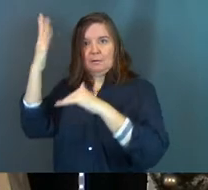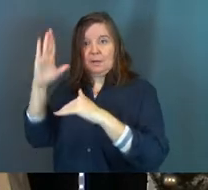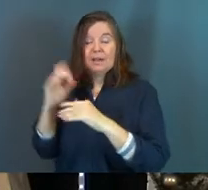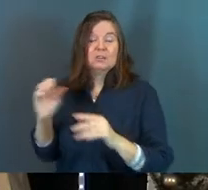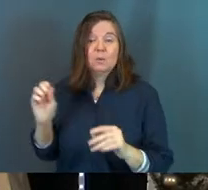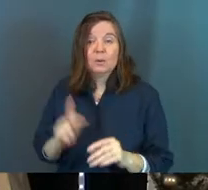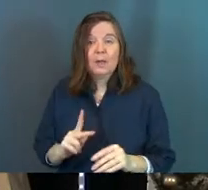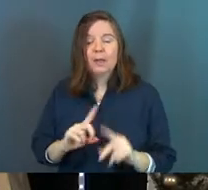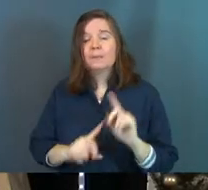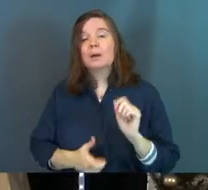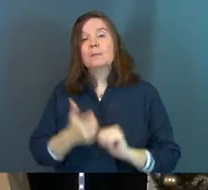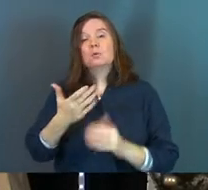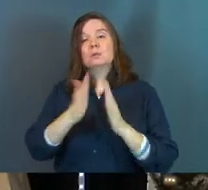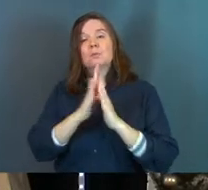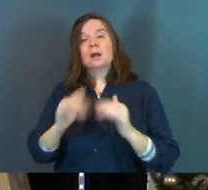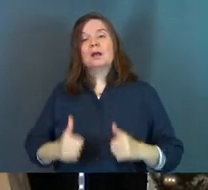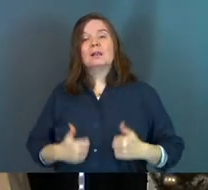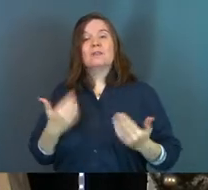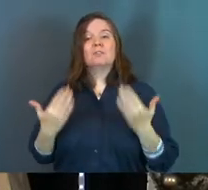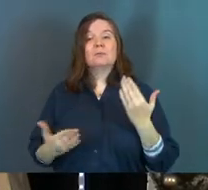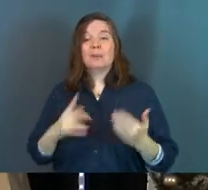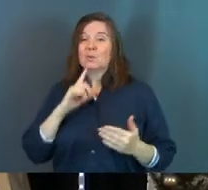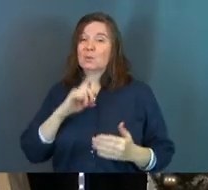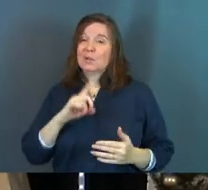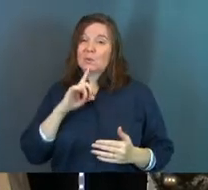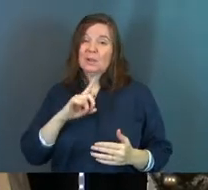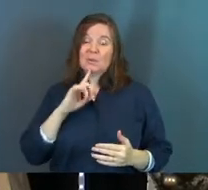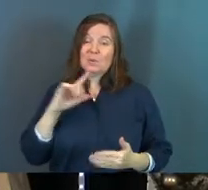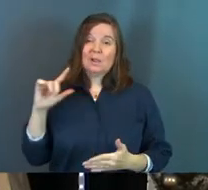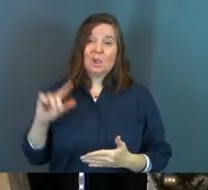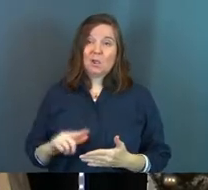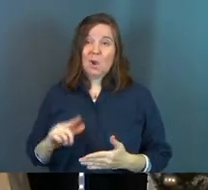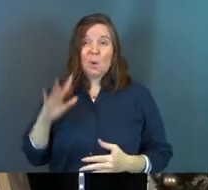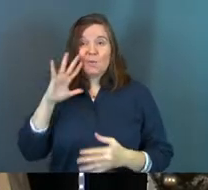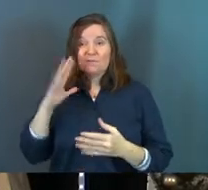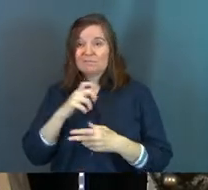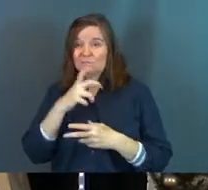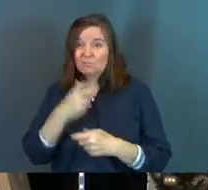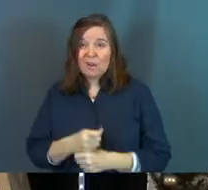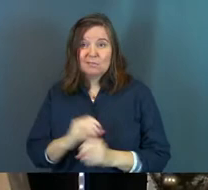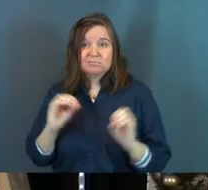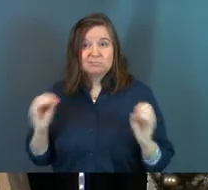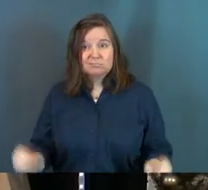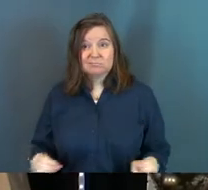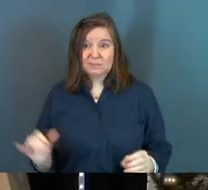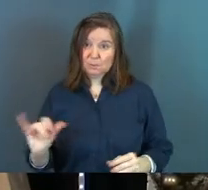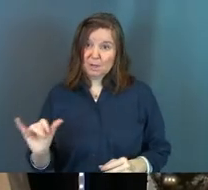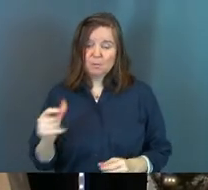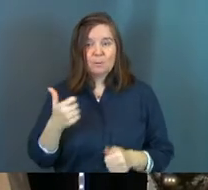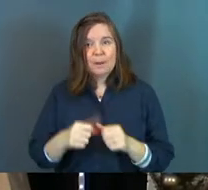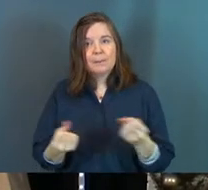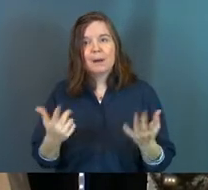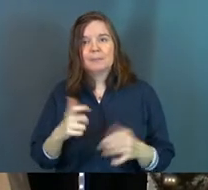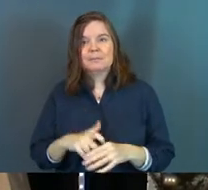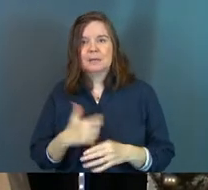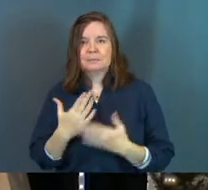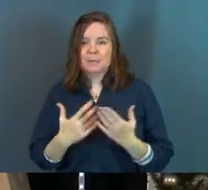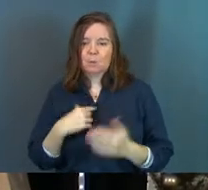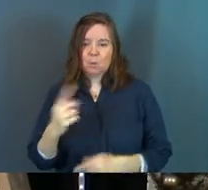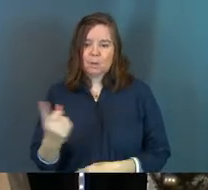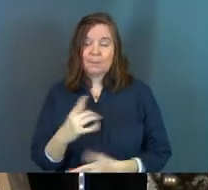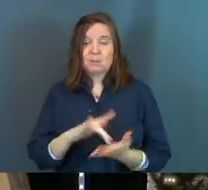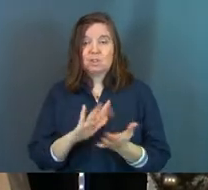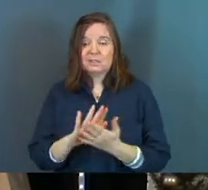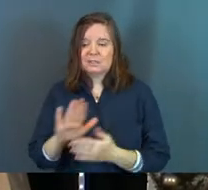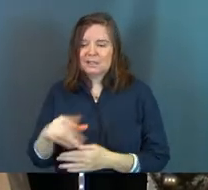it's okay. Most of your prayer life is probably really, really low faith as well. Remember how many times somebody would come up